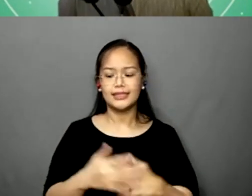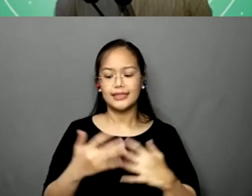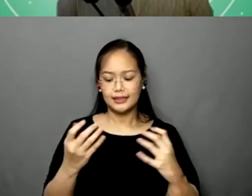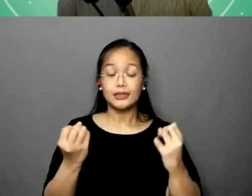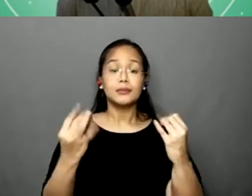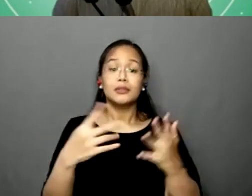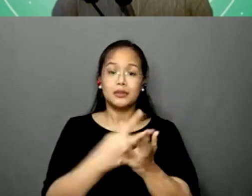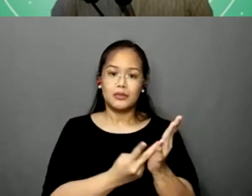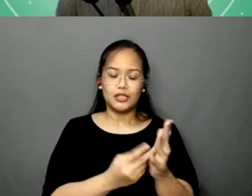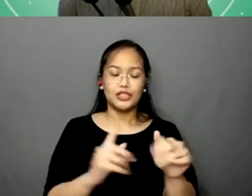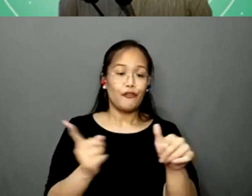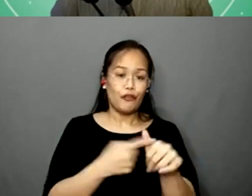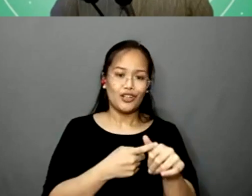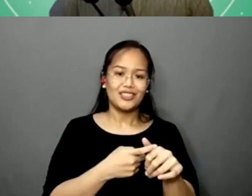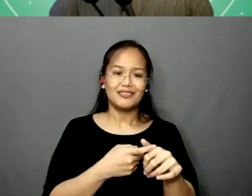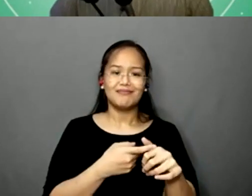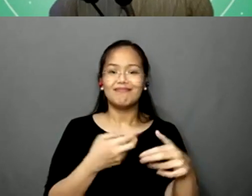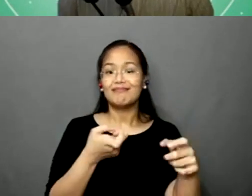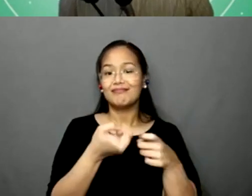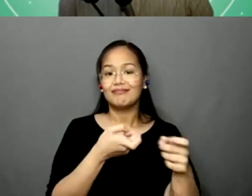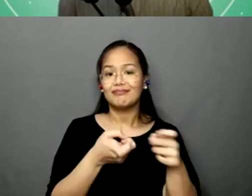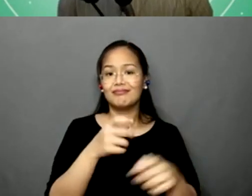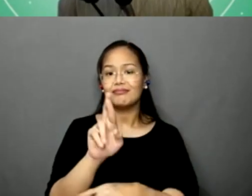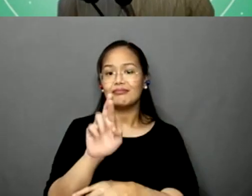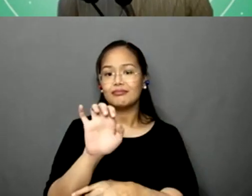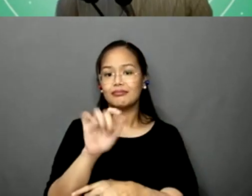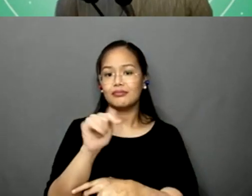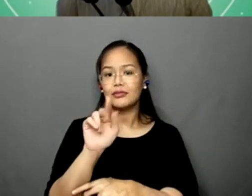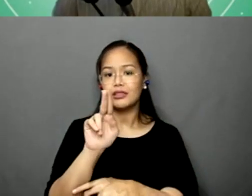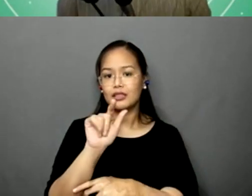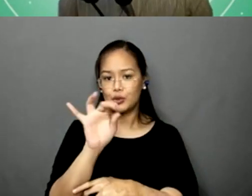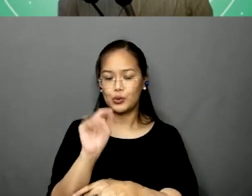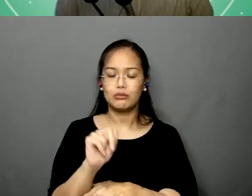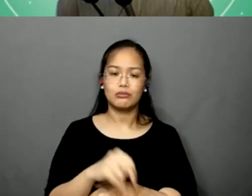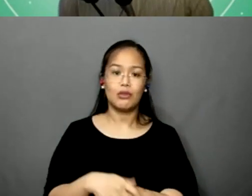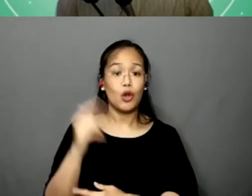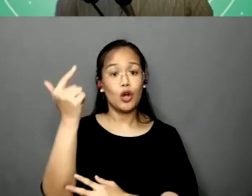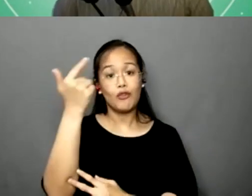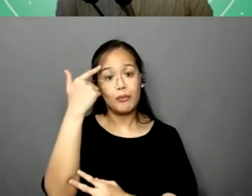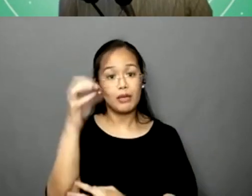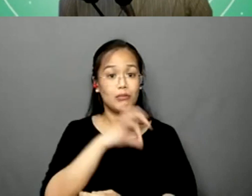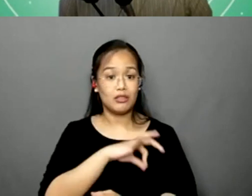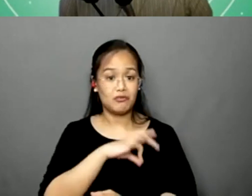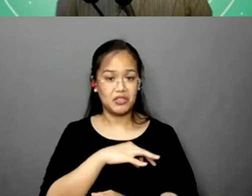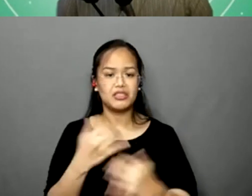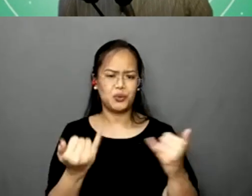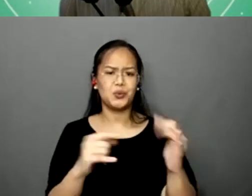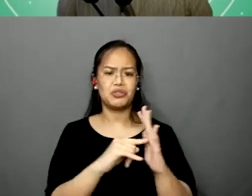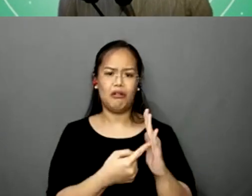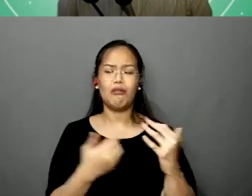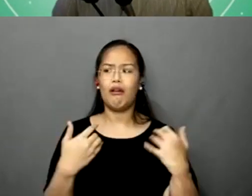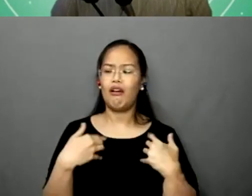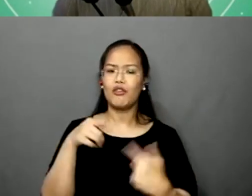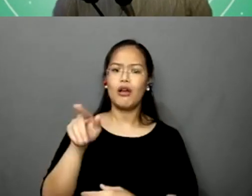I could have is regulation. Government incentives for sustainable businesses is starting. There are